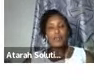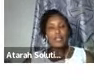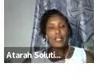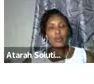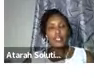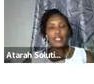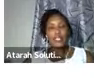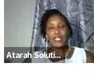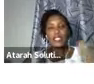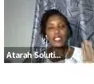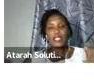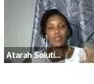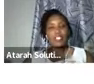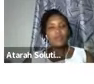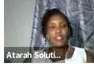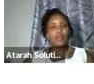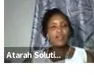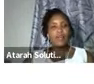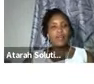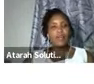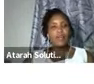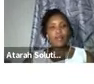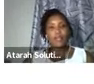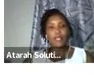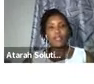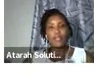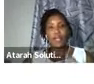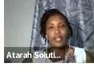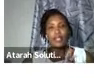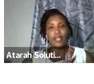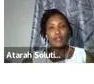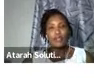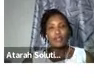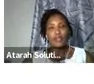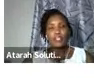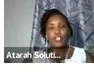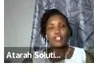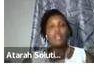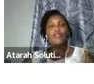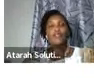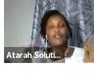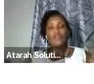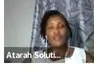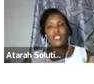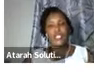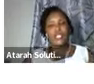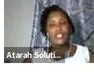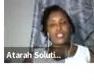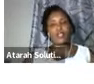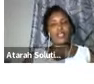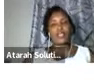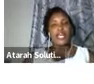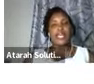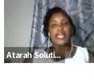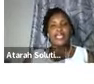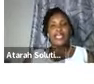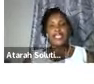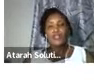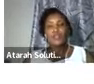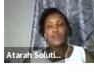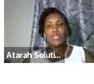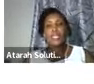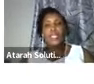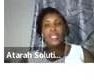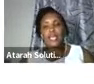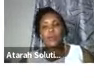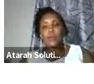stress management. And he's very specific about being course for boy child. So if you're interested in these courses, kindly get in touch